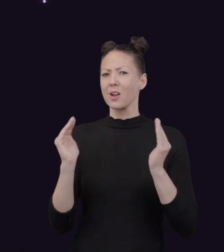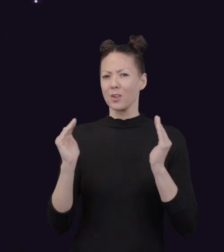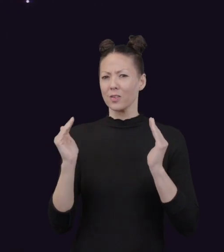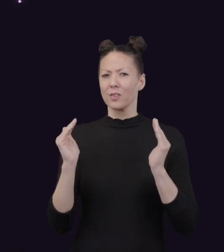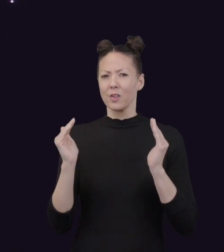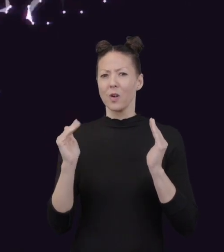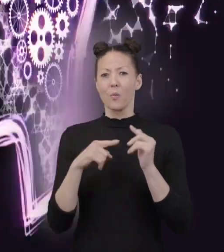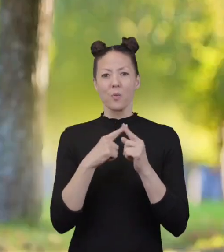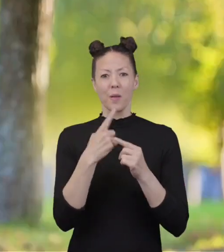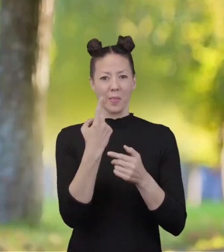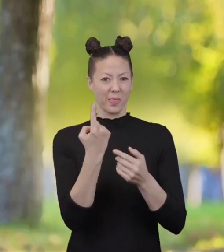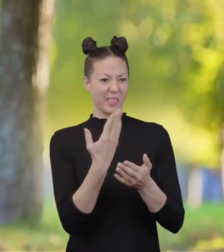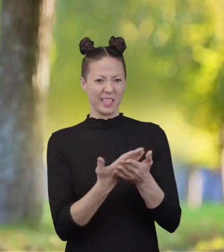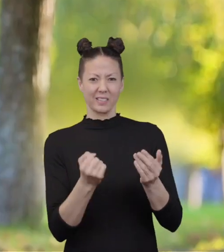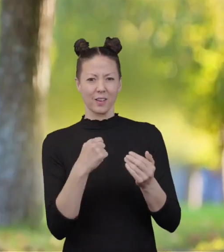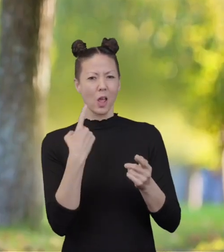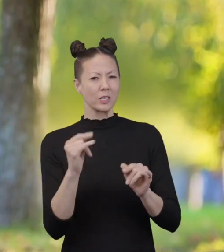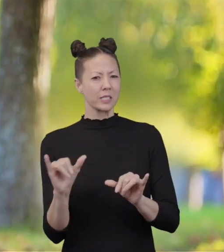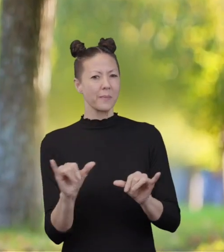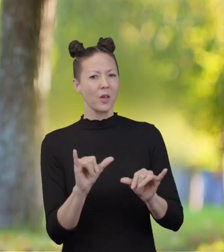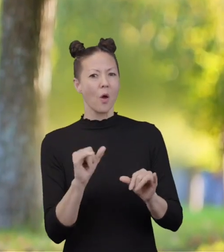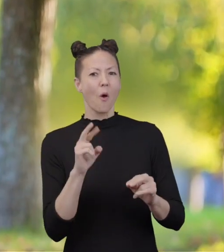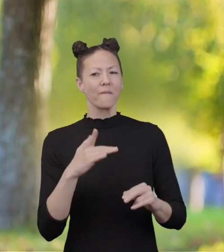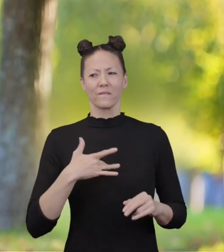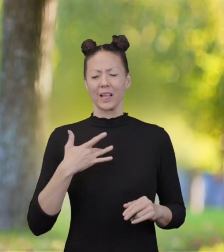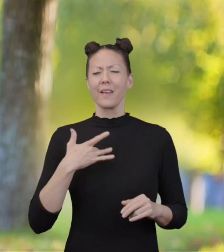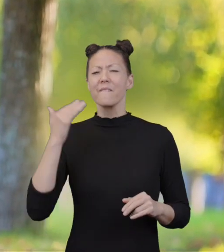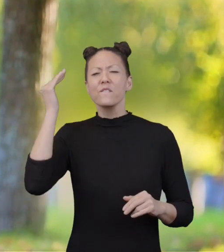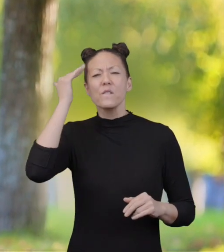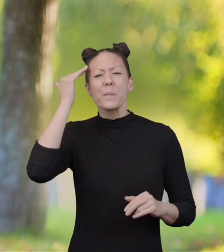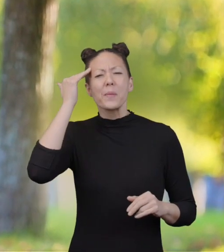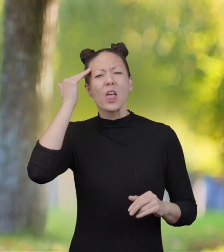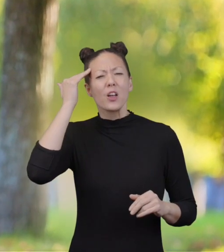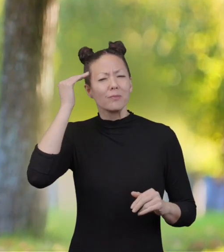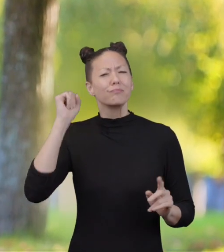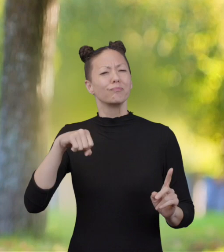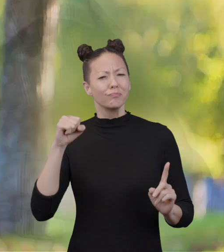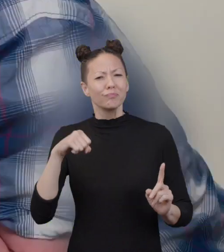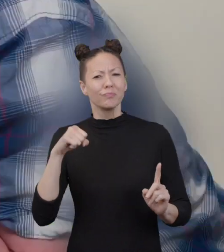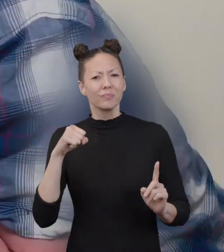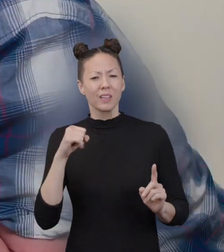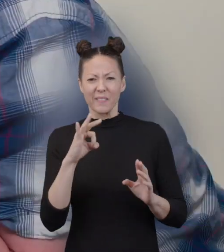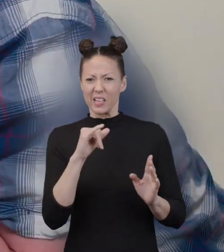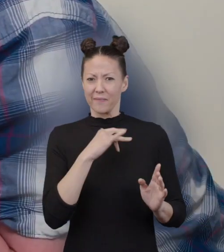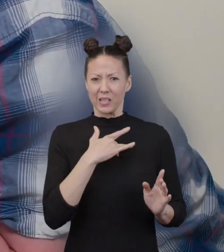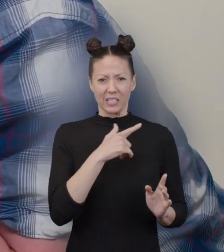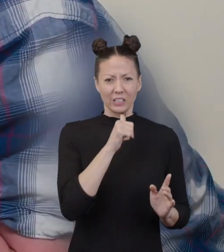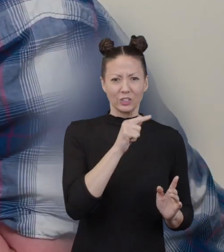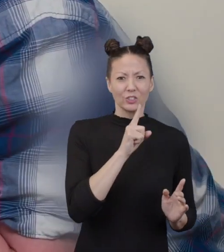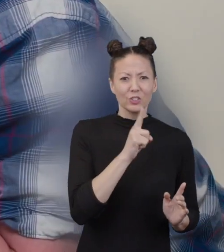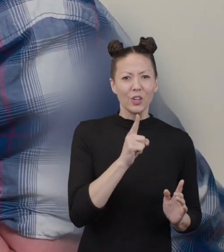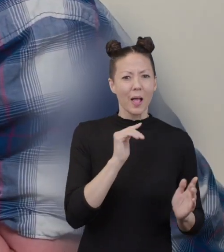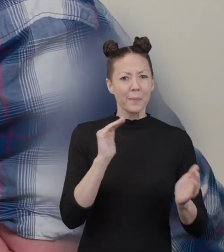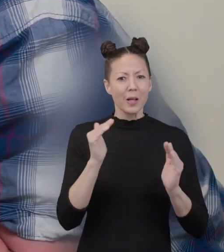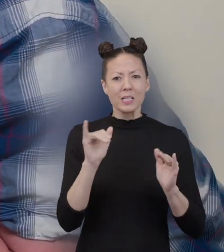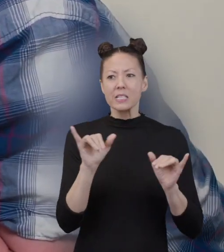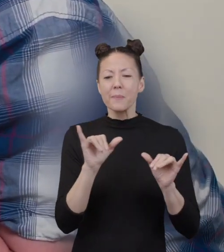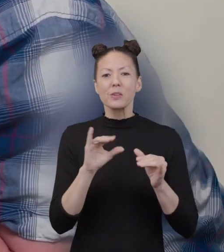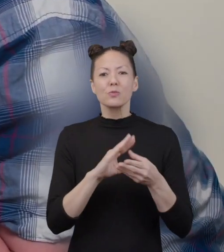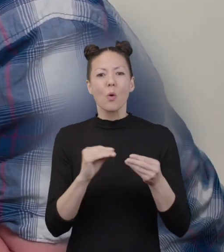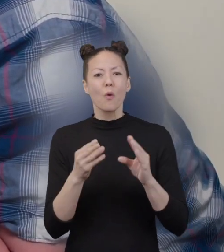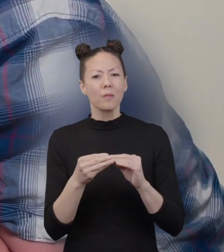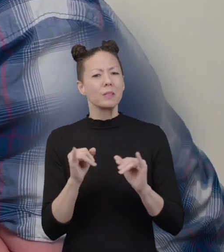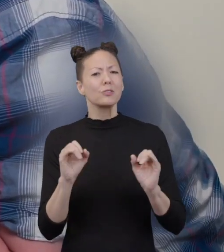comparisons. When things are similar, they feel familiar to us. If you aren't sure what it means to compare